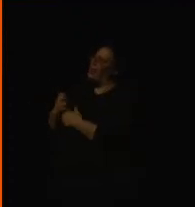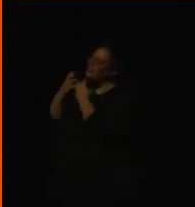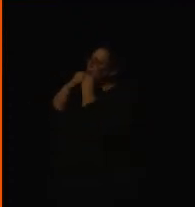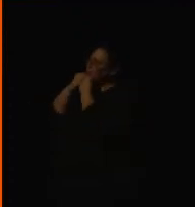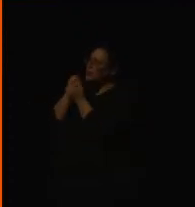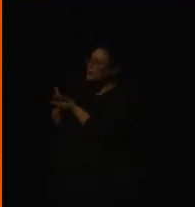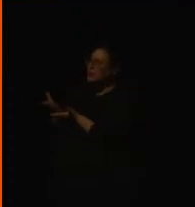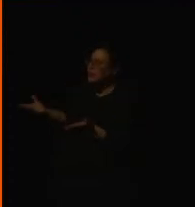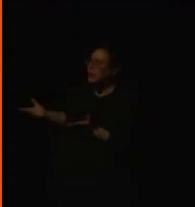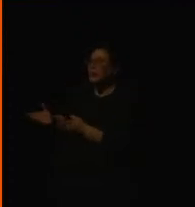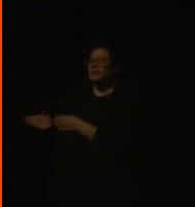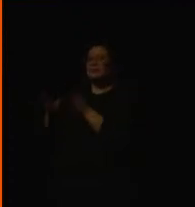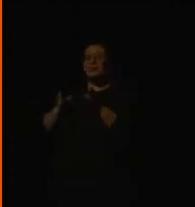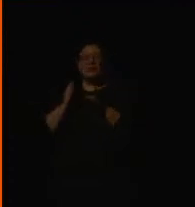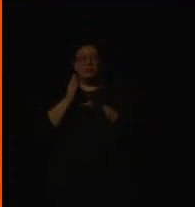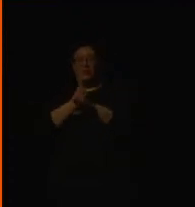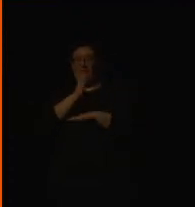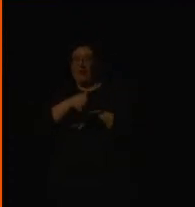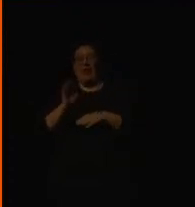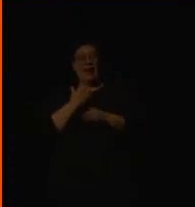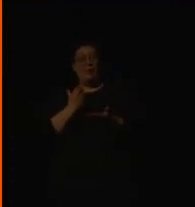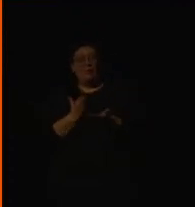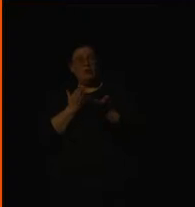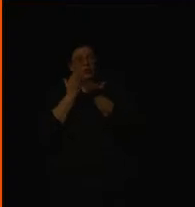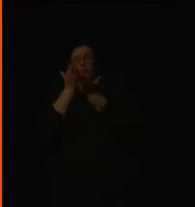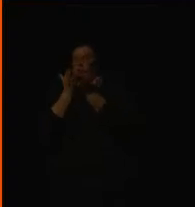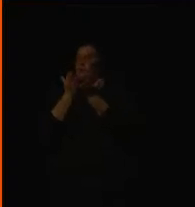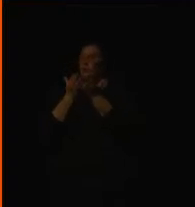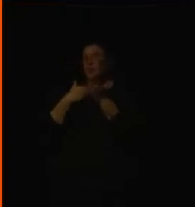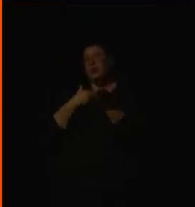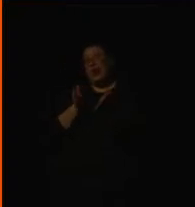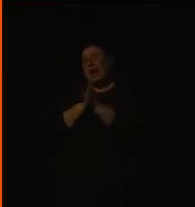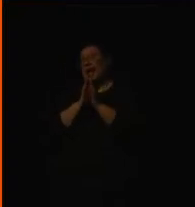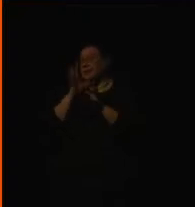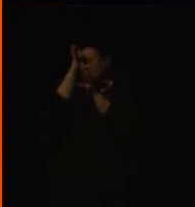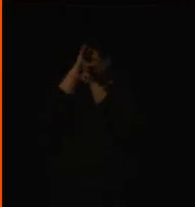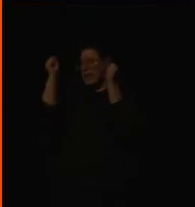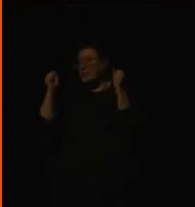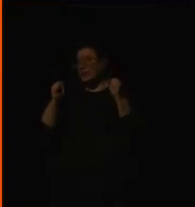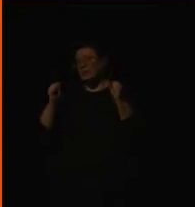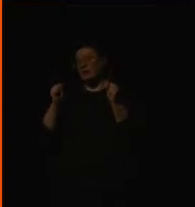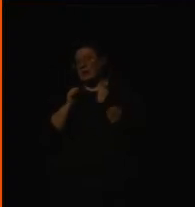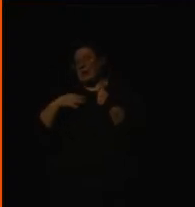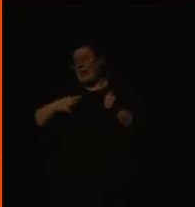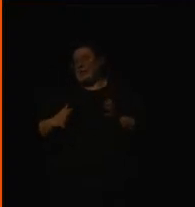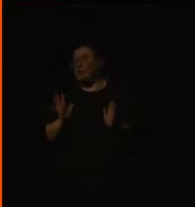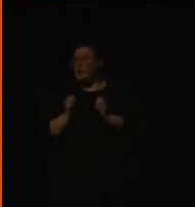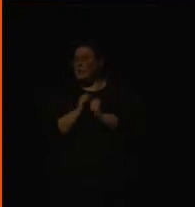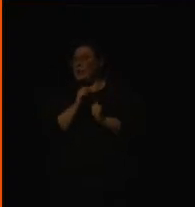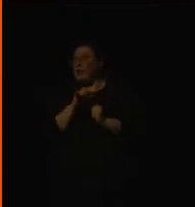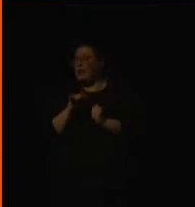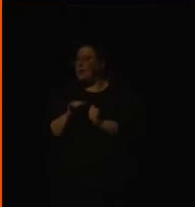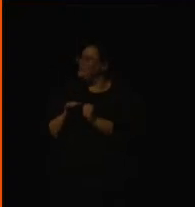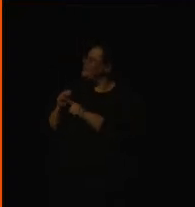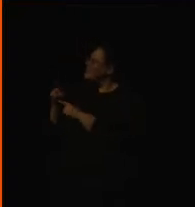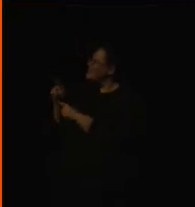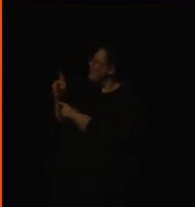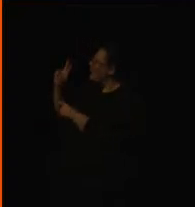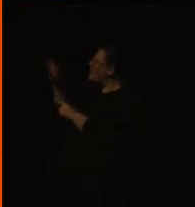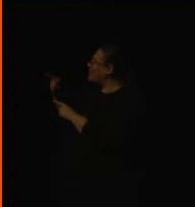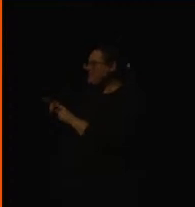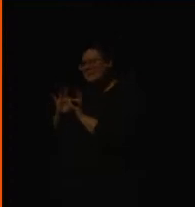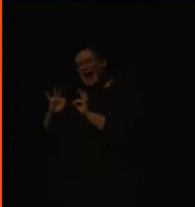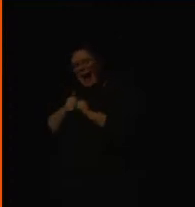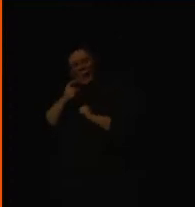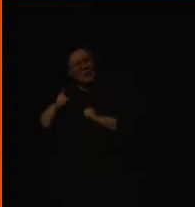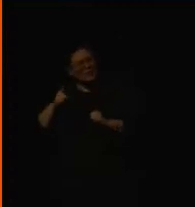we're like, our proposal is, we're going to invite every single one of the presidential candidates to come speak with Ady. Mr. Vice President. How you doing? Ady, how